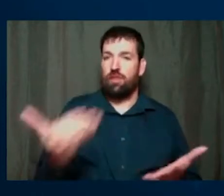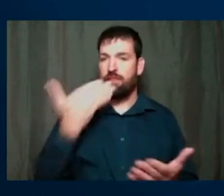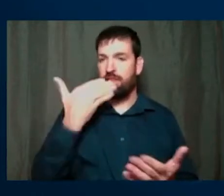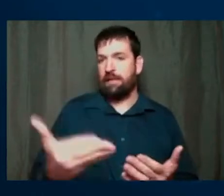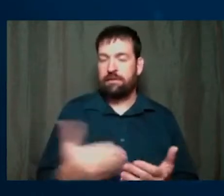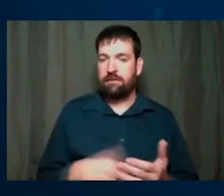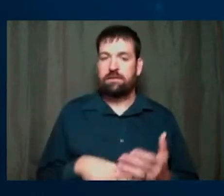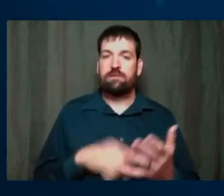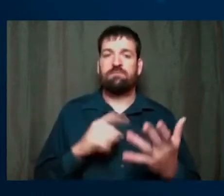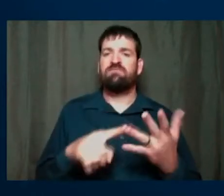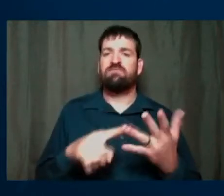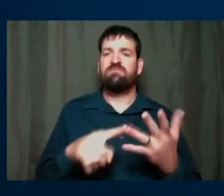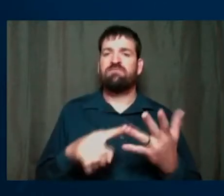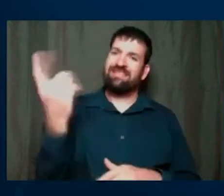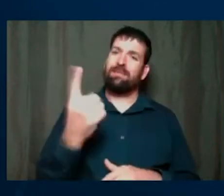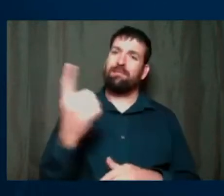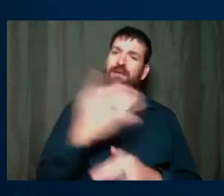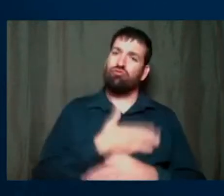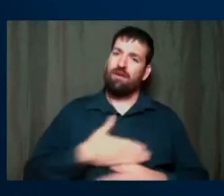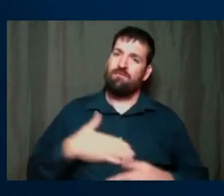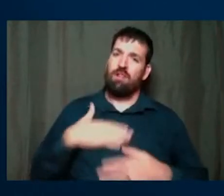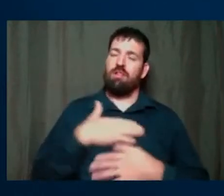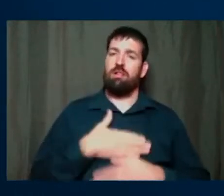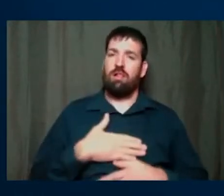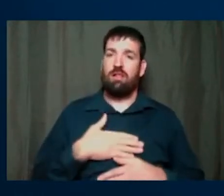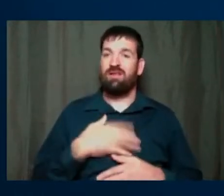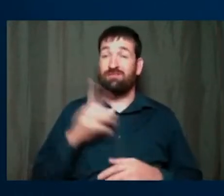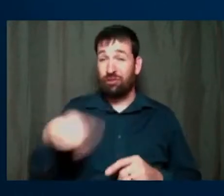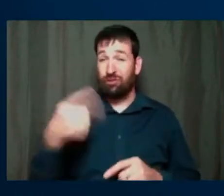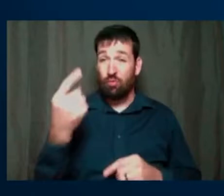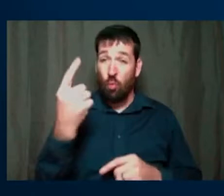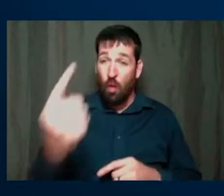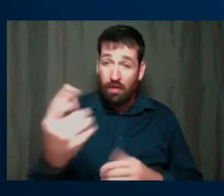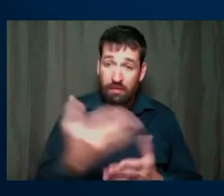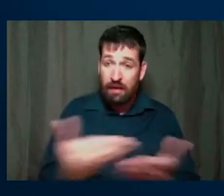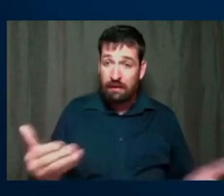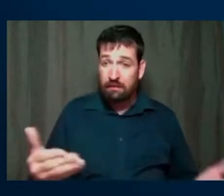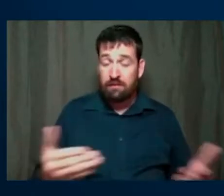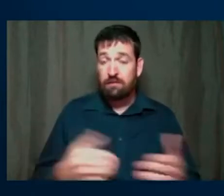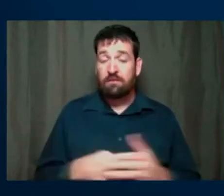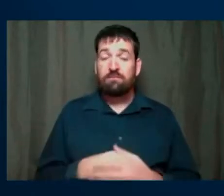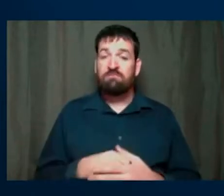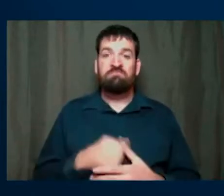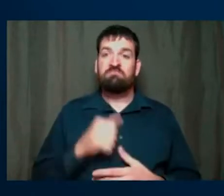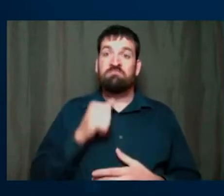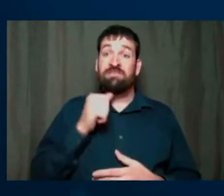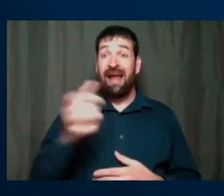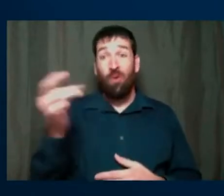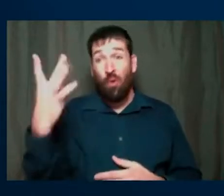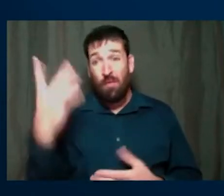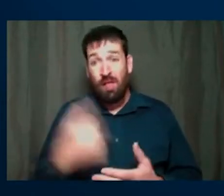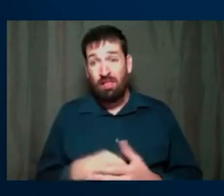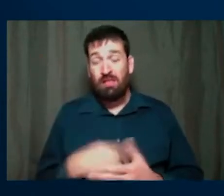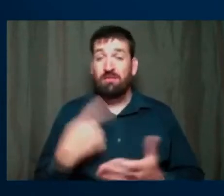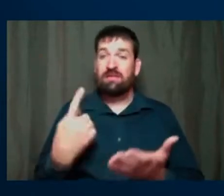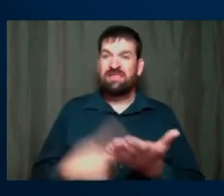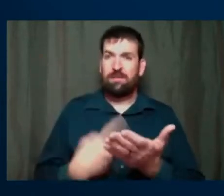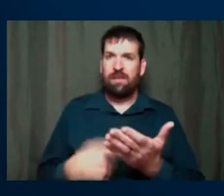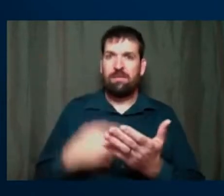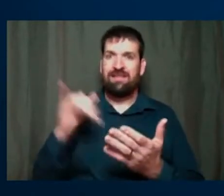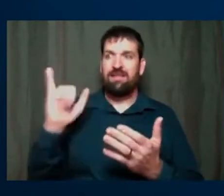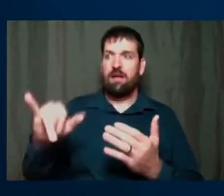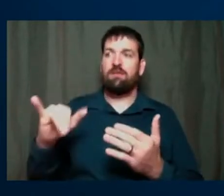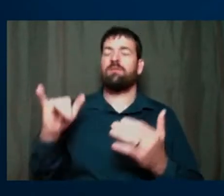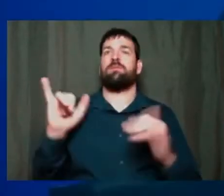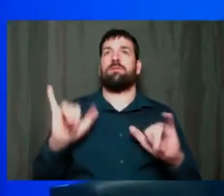be grateful for in the day, even at least one thing that didn't go horribly. Sometimes it starts at that level. Like, you literally just have to think, like,